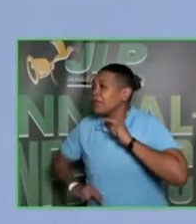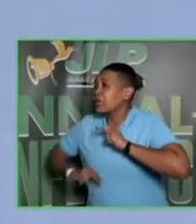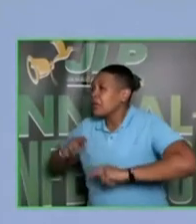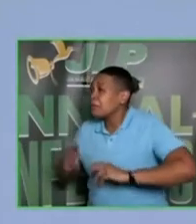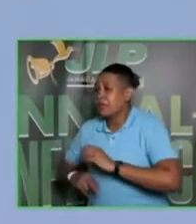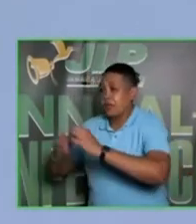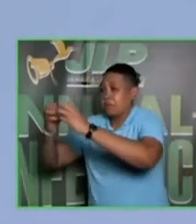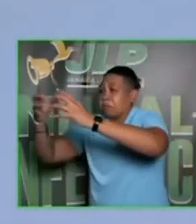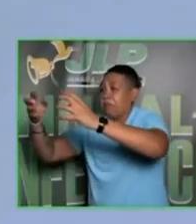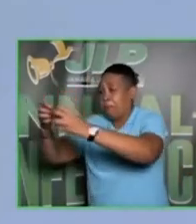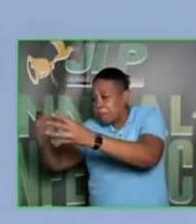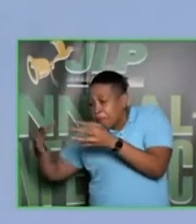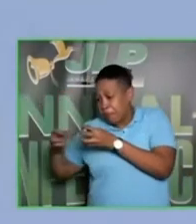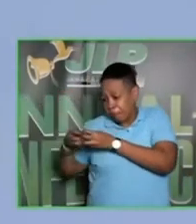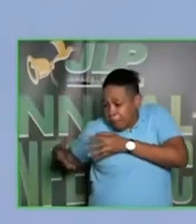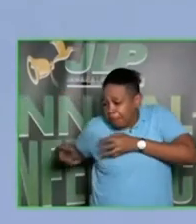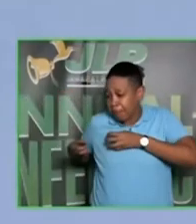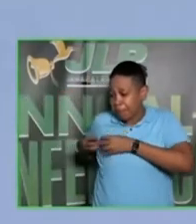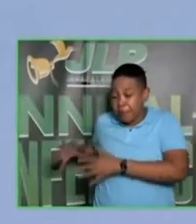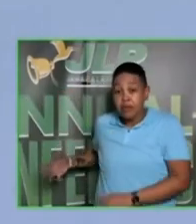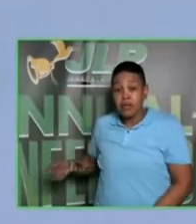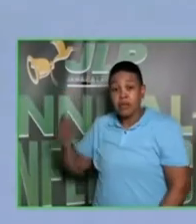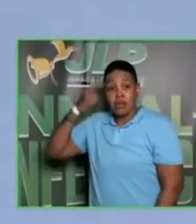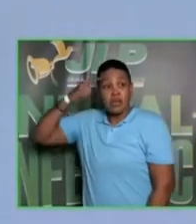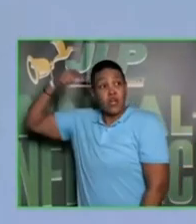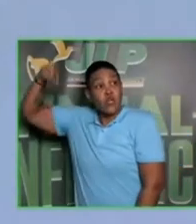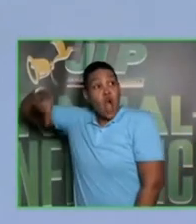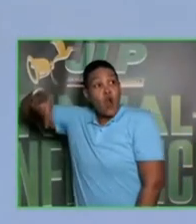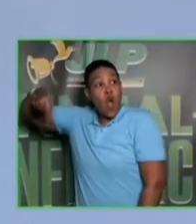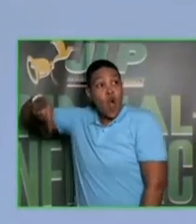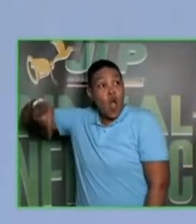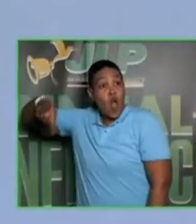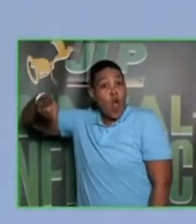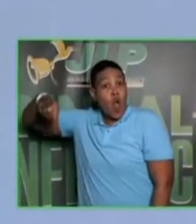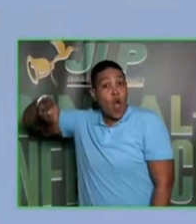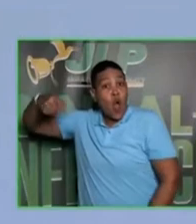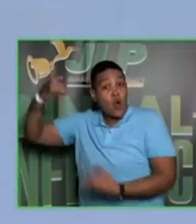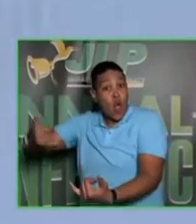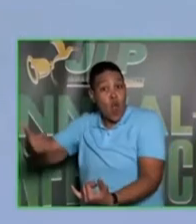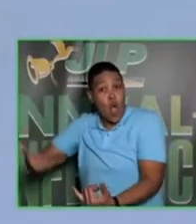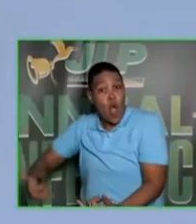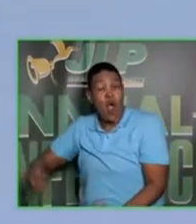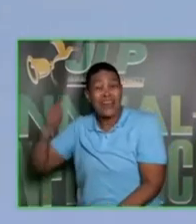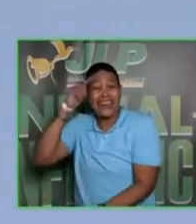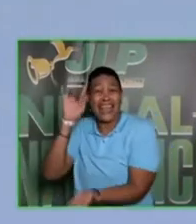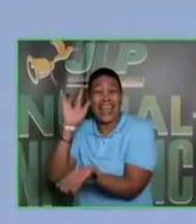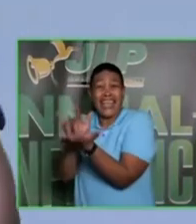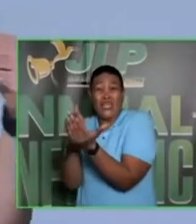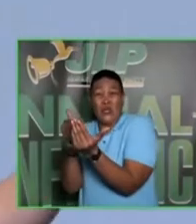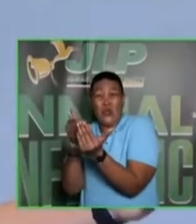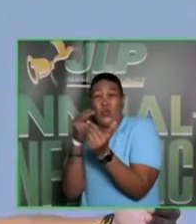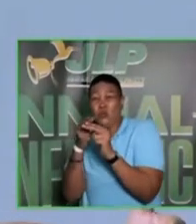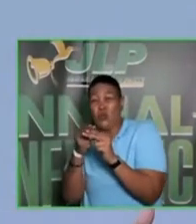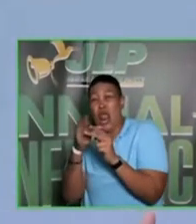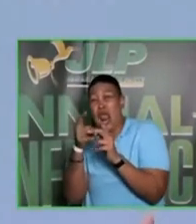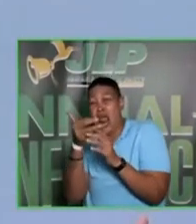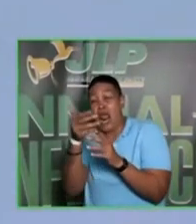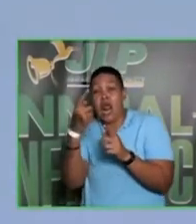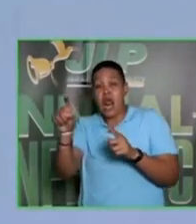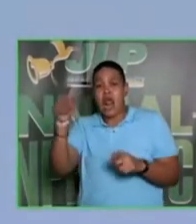Labour Party deals with now, and it deals with the medium term, and it deals with the